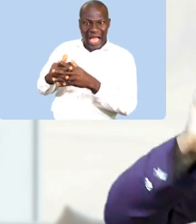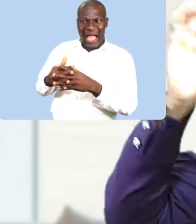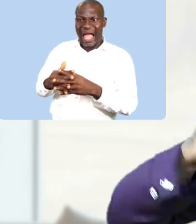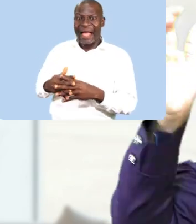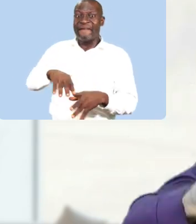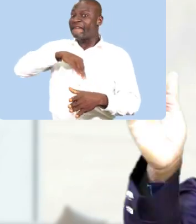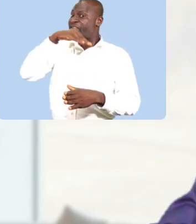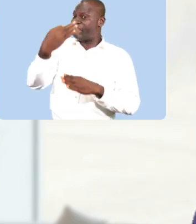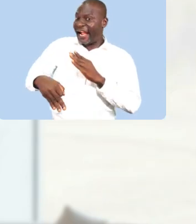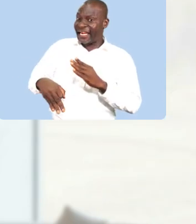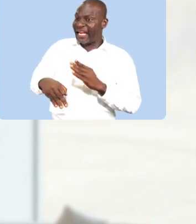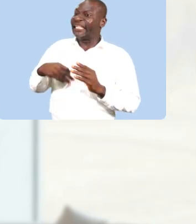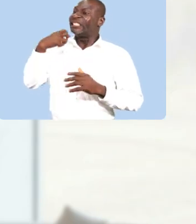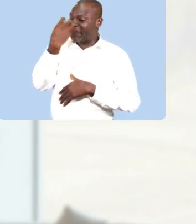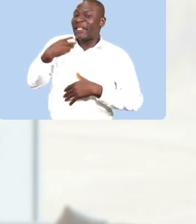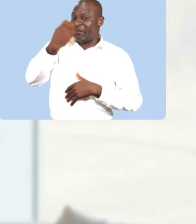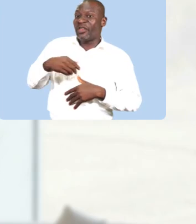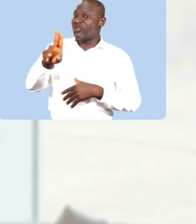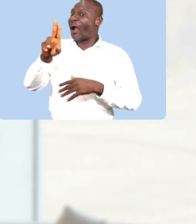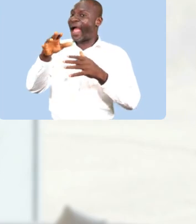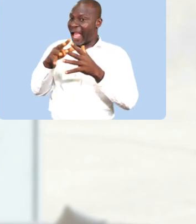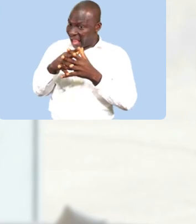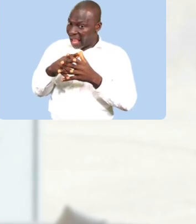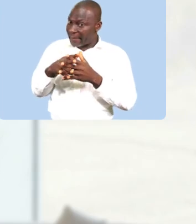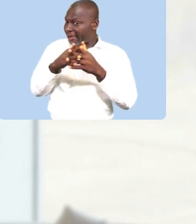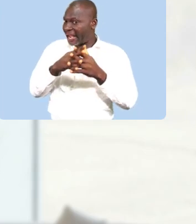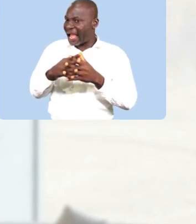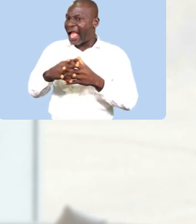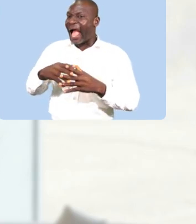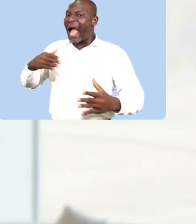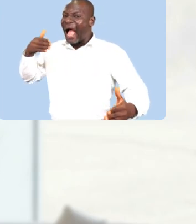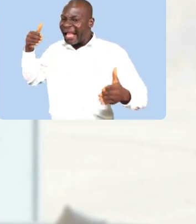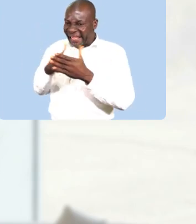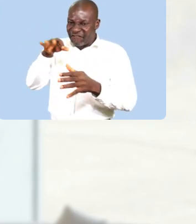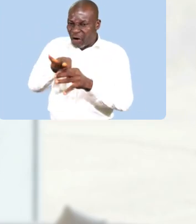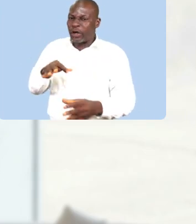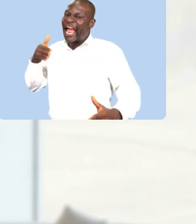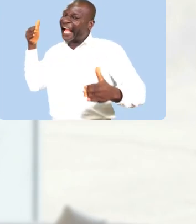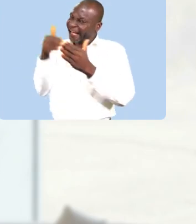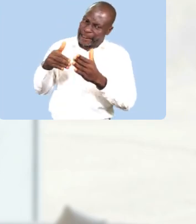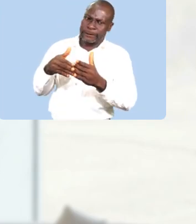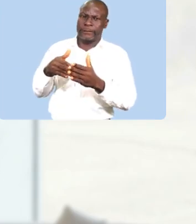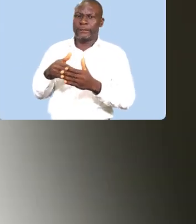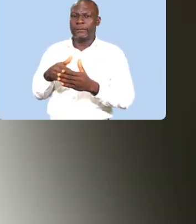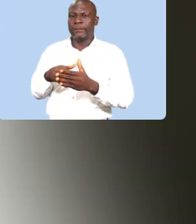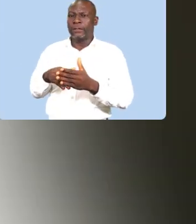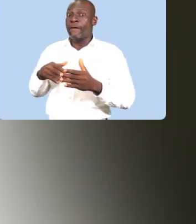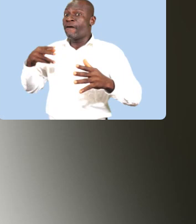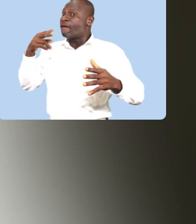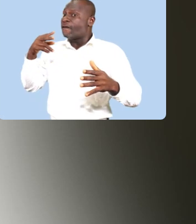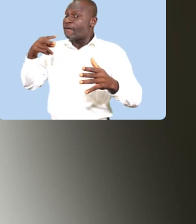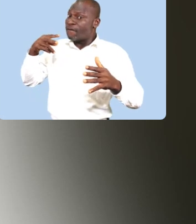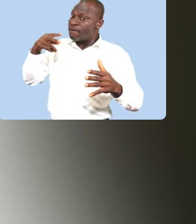ye ka no wo bu eto aba agency sadie Dr. Ephraim